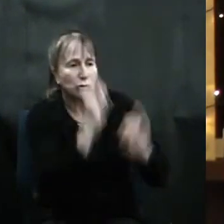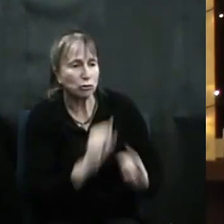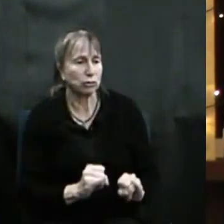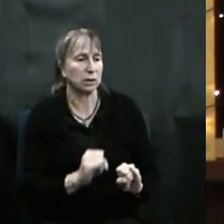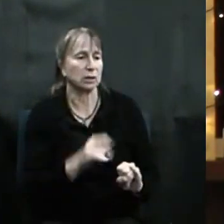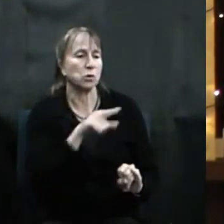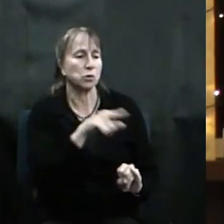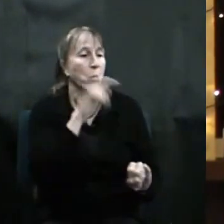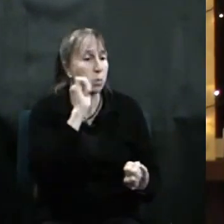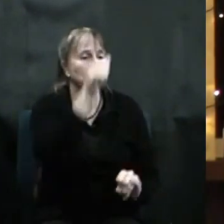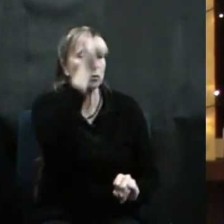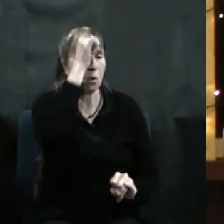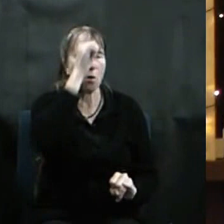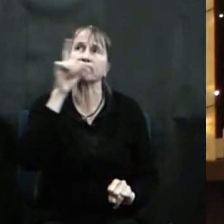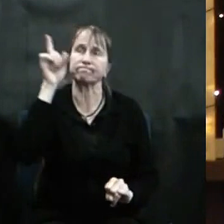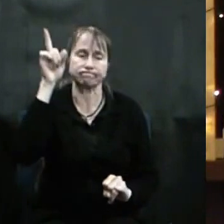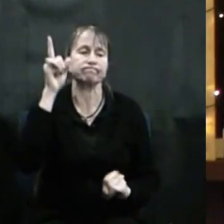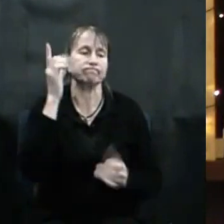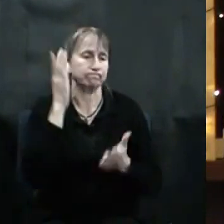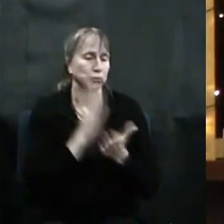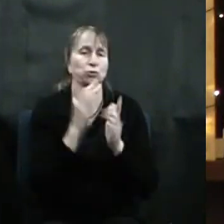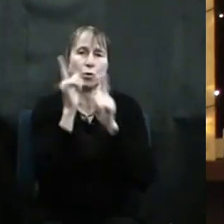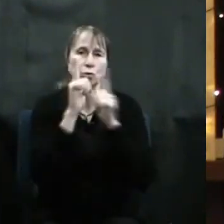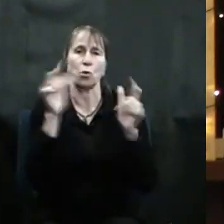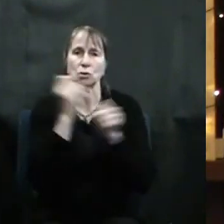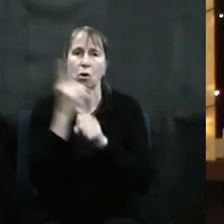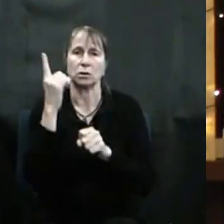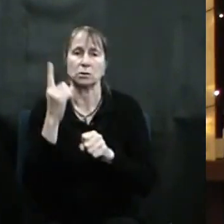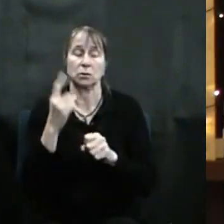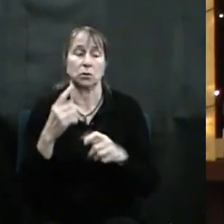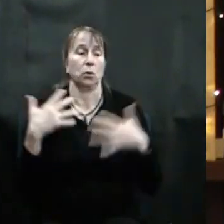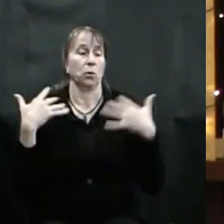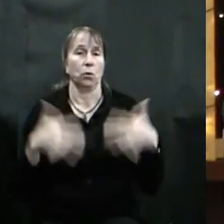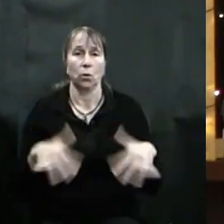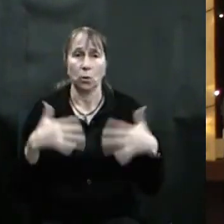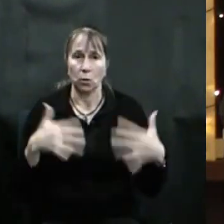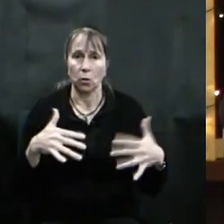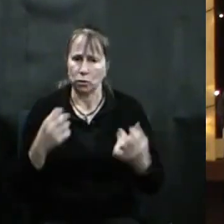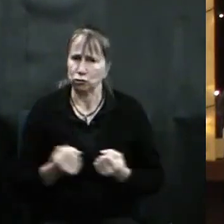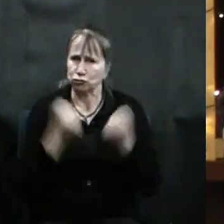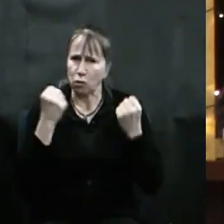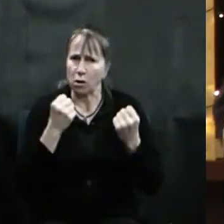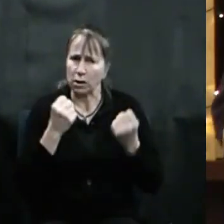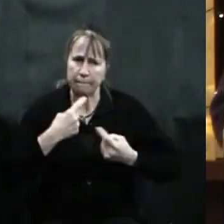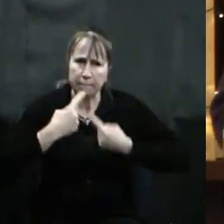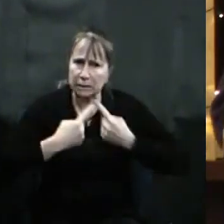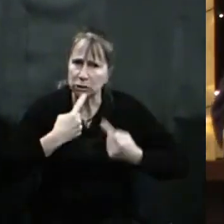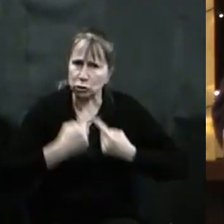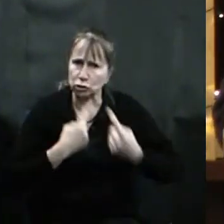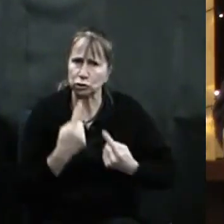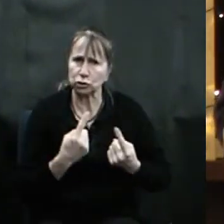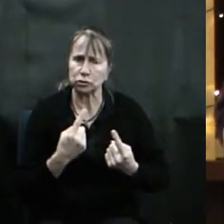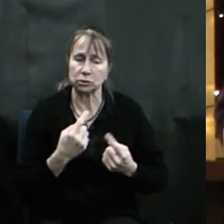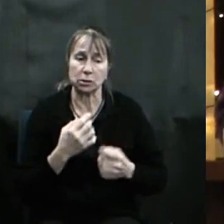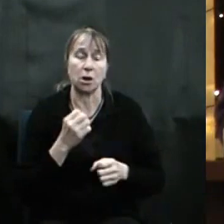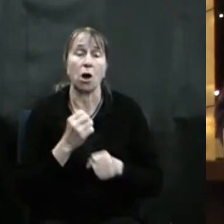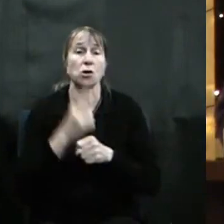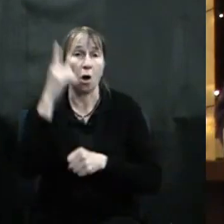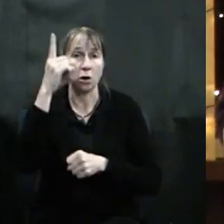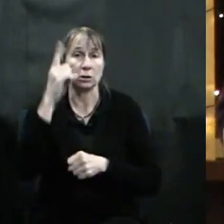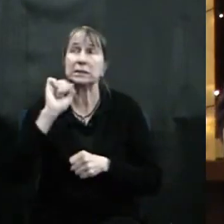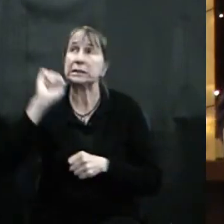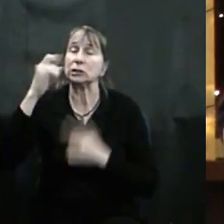Lord God. What's the message? God's judgment is coming. God will be